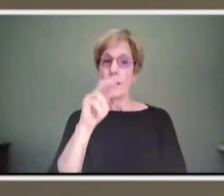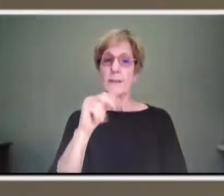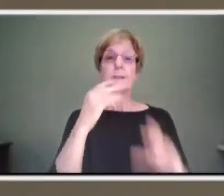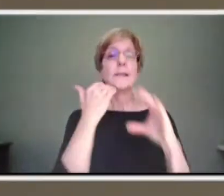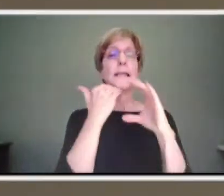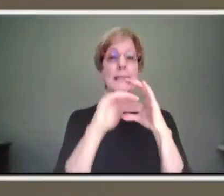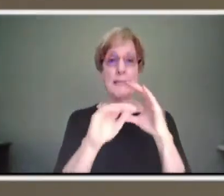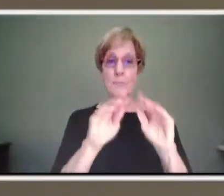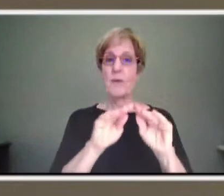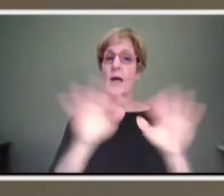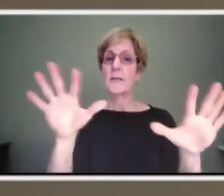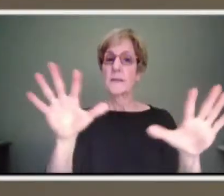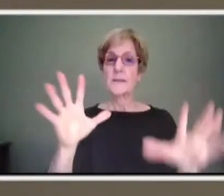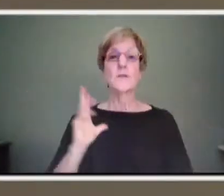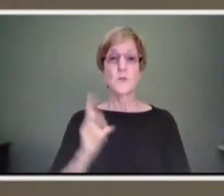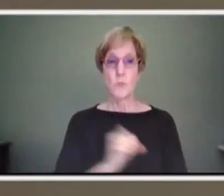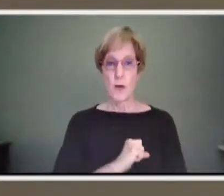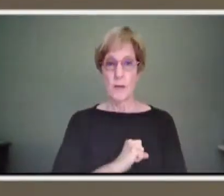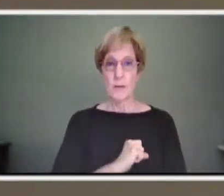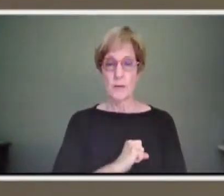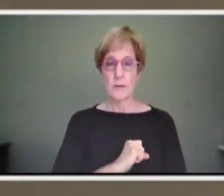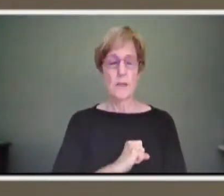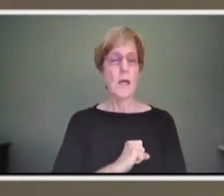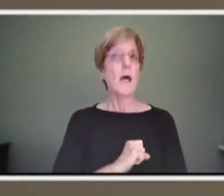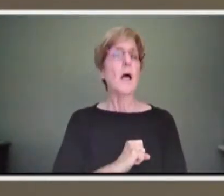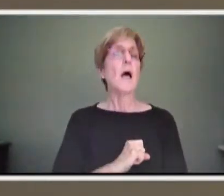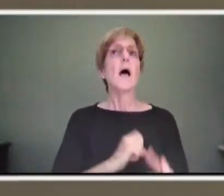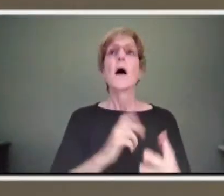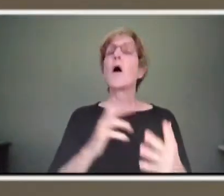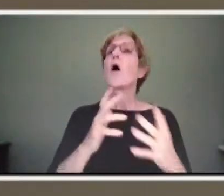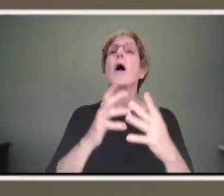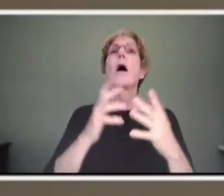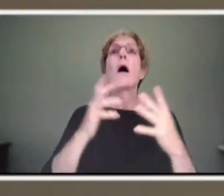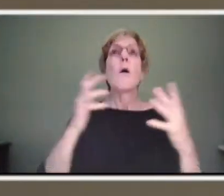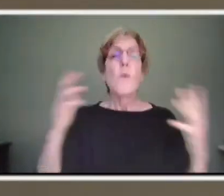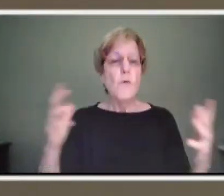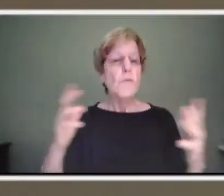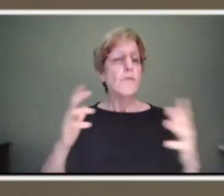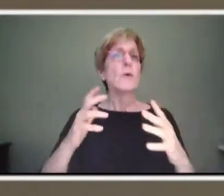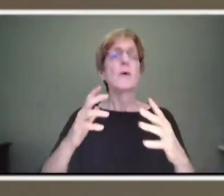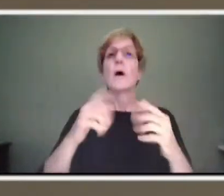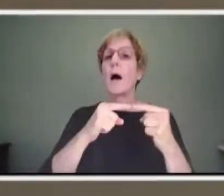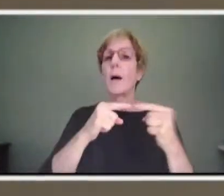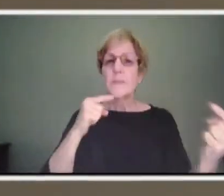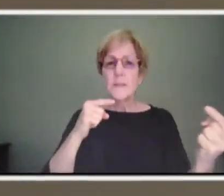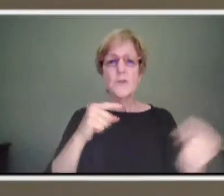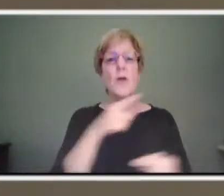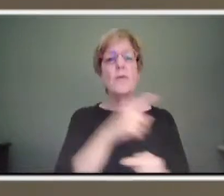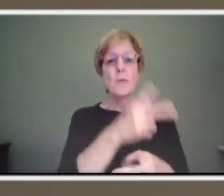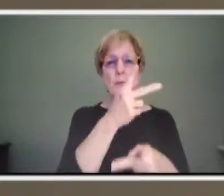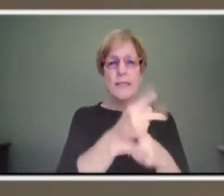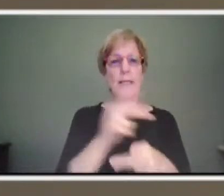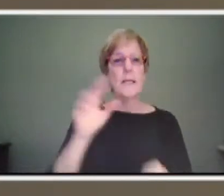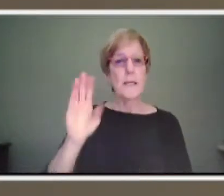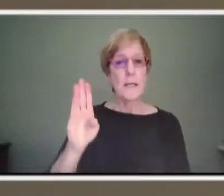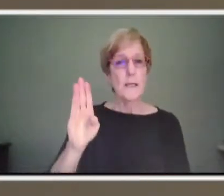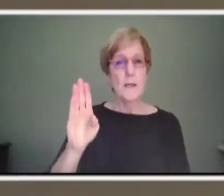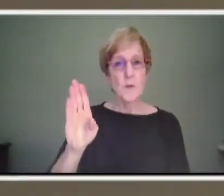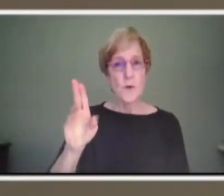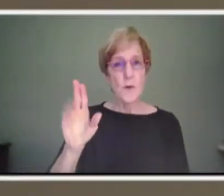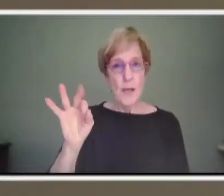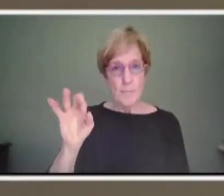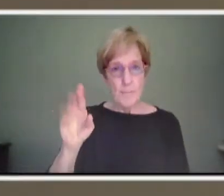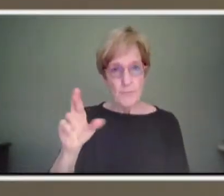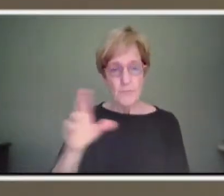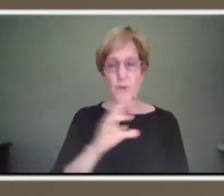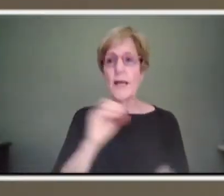us. Overwhelming opposition by community who desires to retain both buffer and opportunity for mixed use at